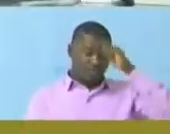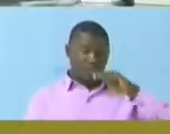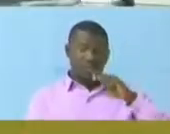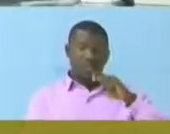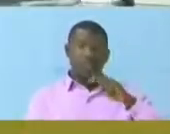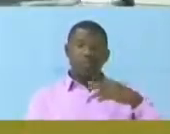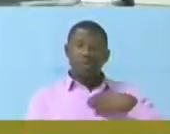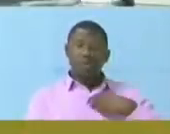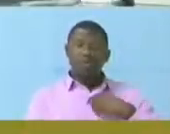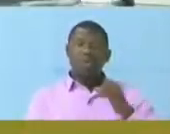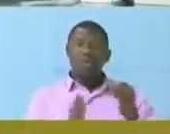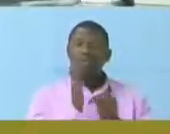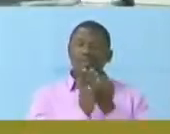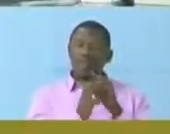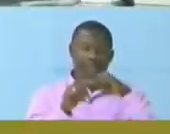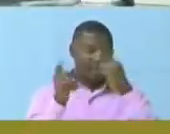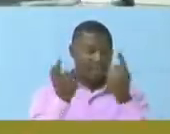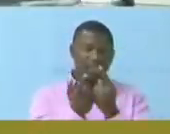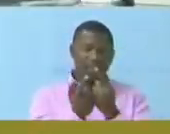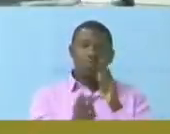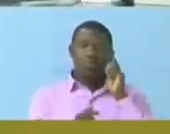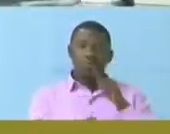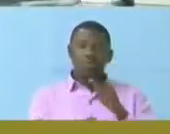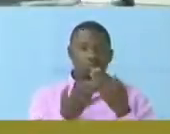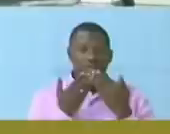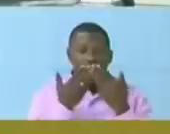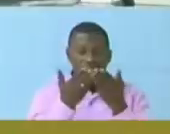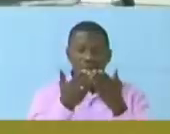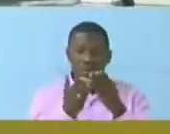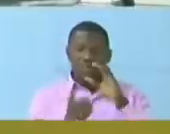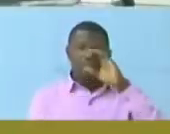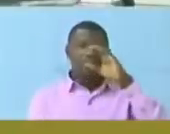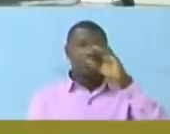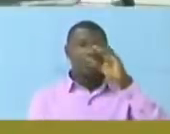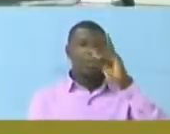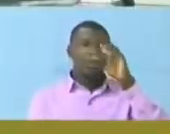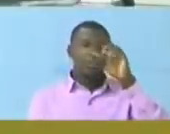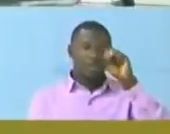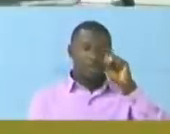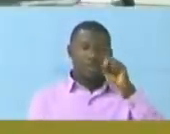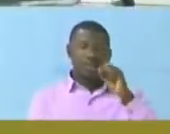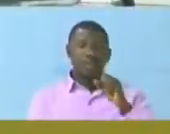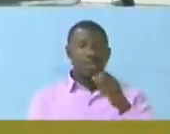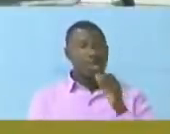CDS know and release that person to come. But if the CDS is saying they